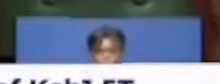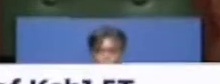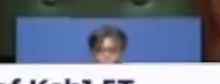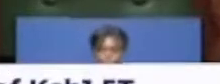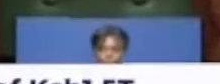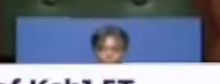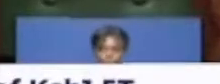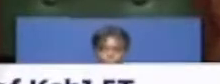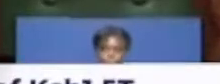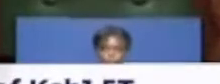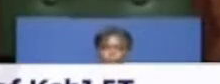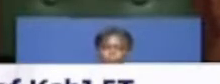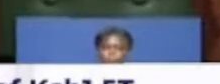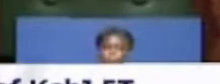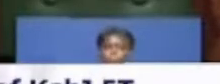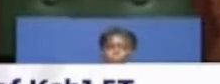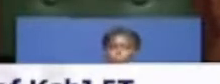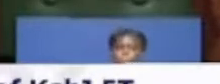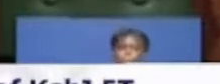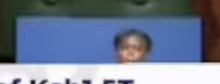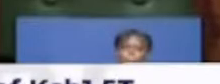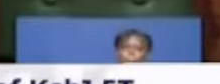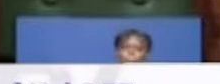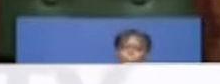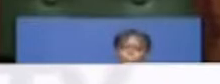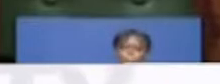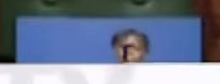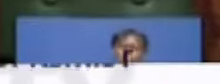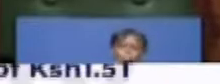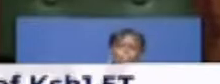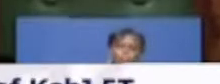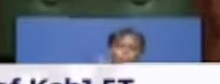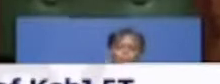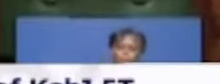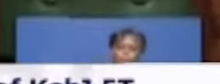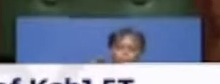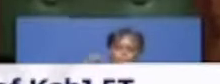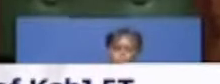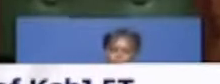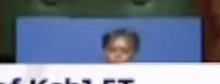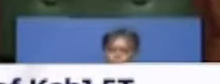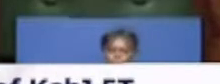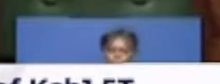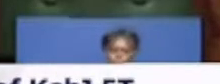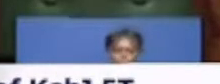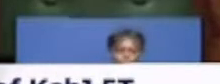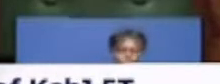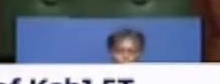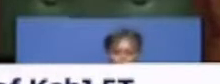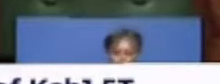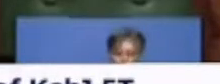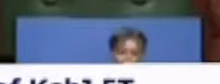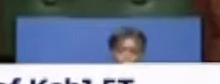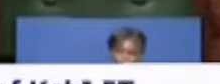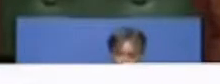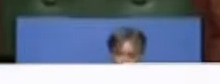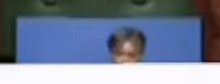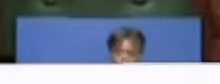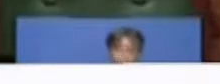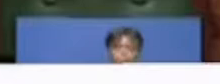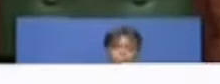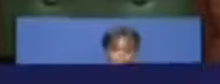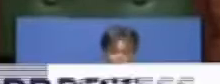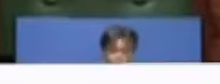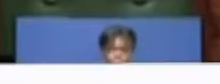From the Mulolongo voting system of the Kanu era to our vibrant democracy today, we must celebrate